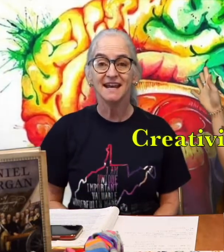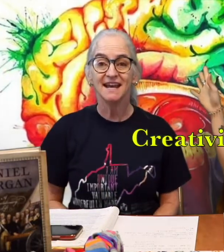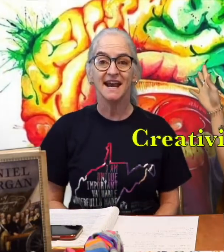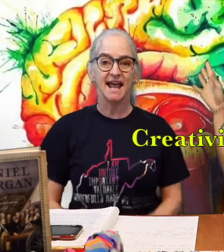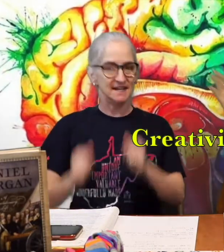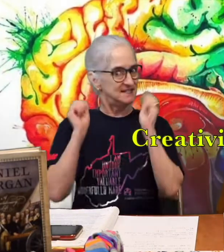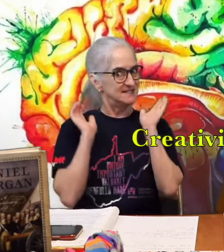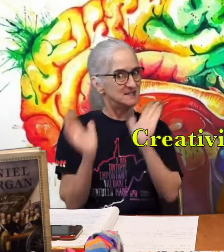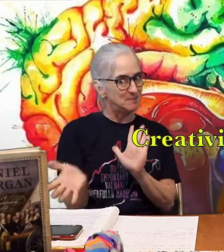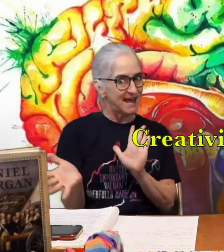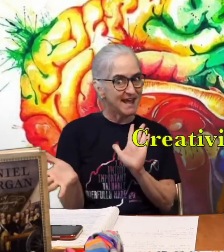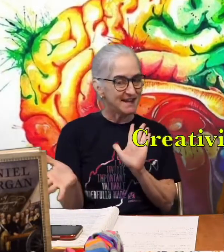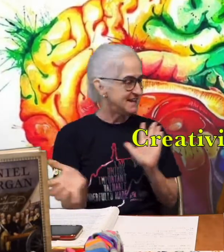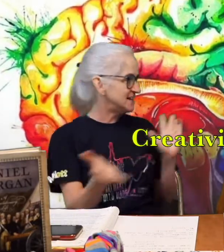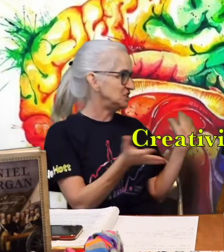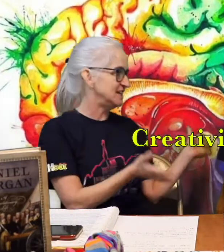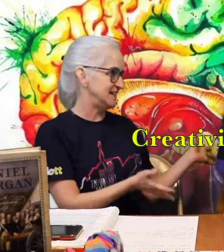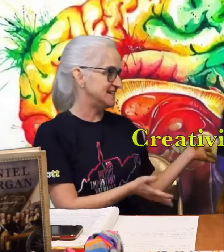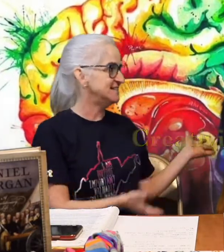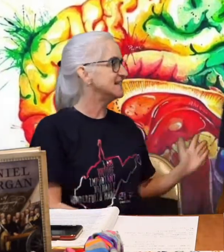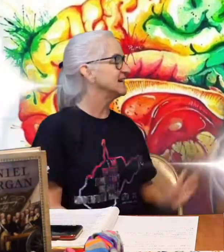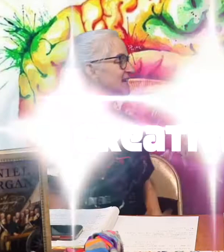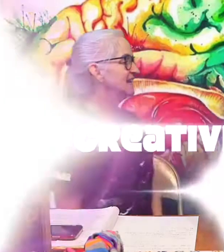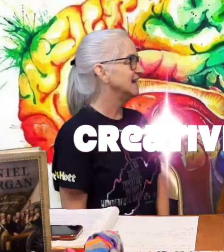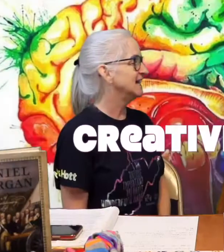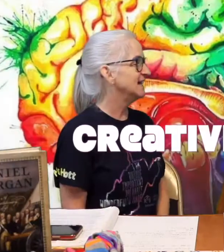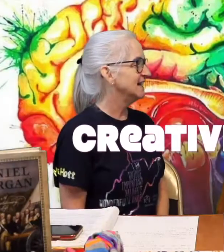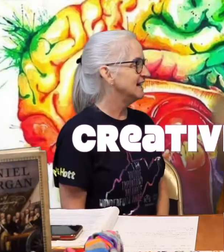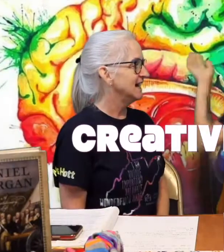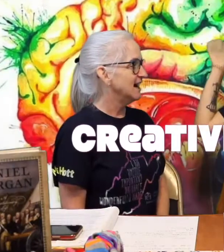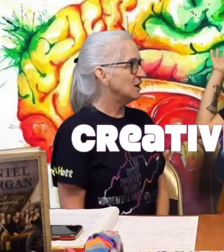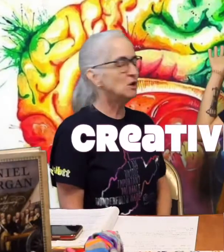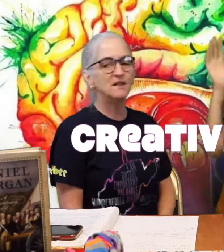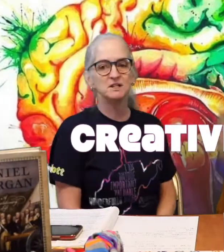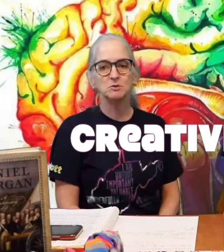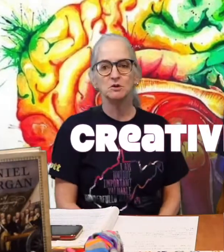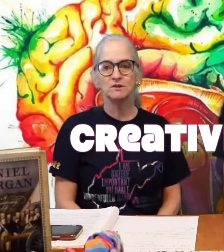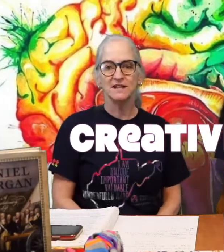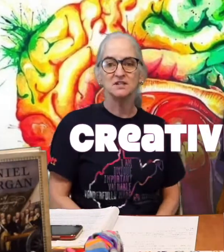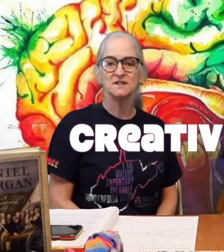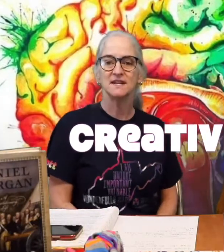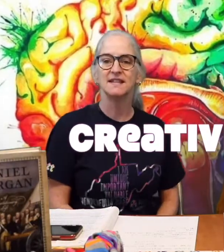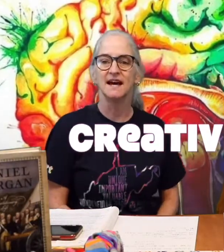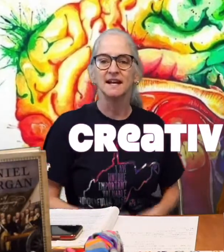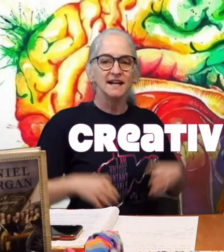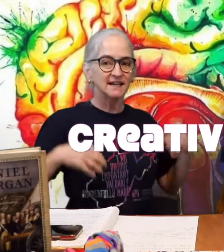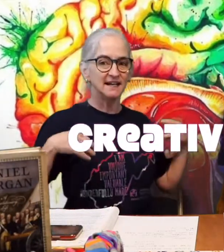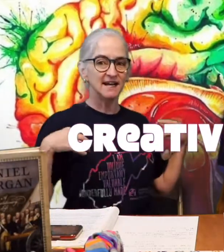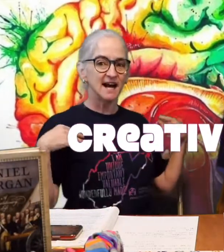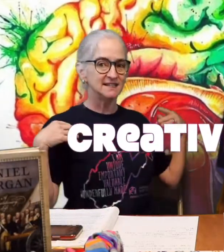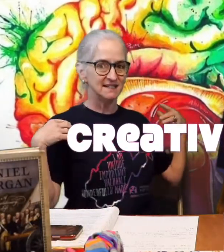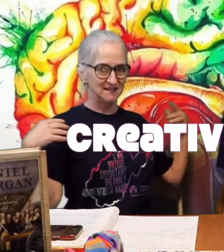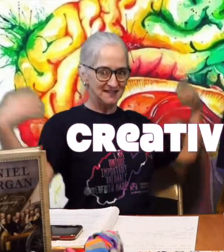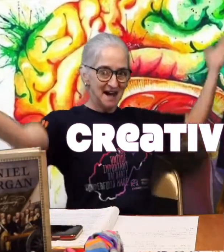creativity. Yeah. And in Spanish, it is creatividad. Oh, that's beautiful. Let's all say that.